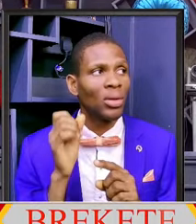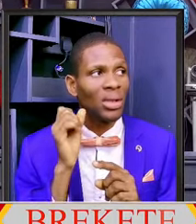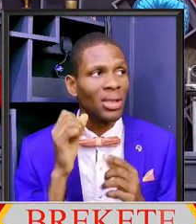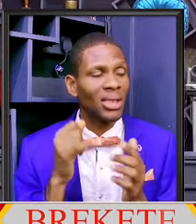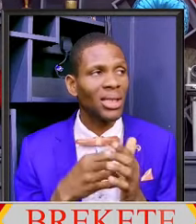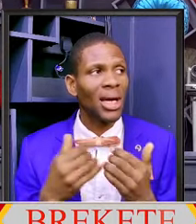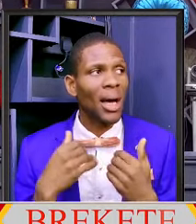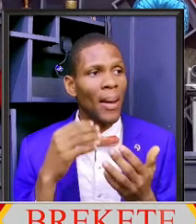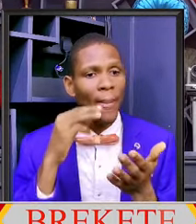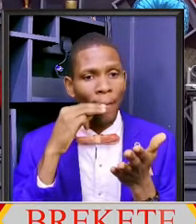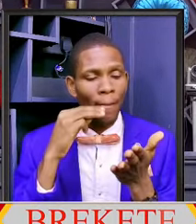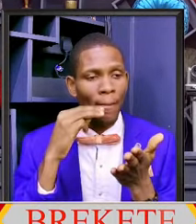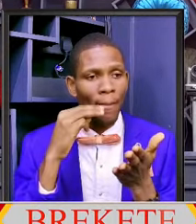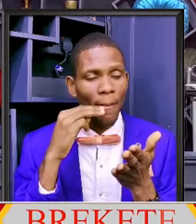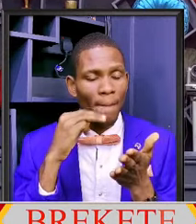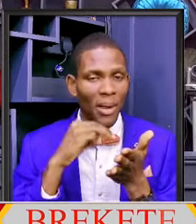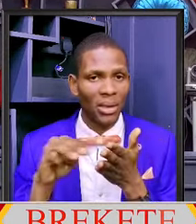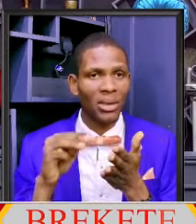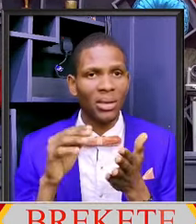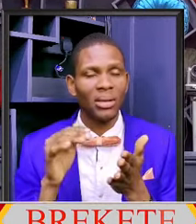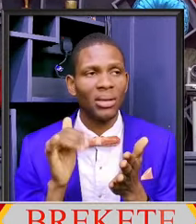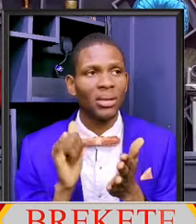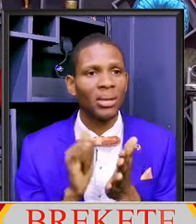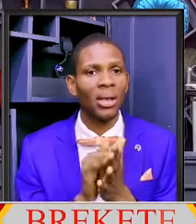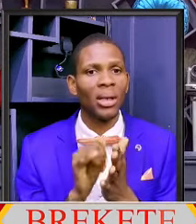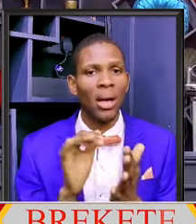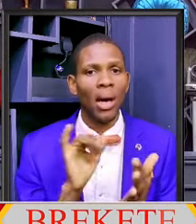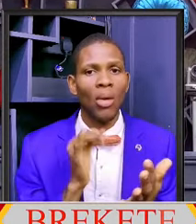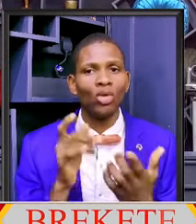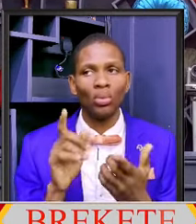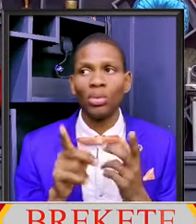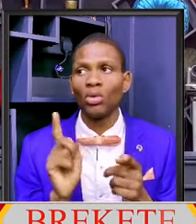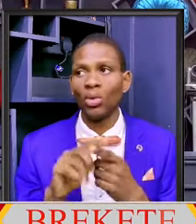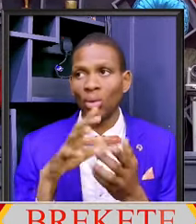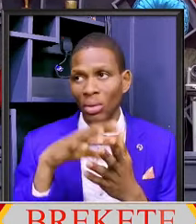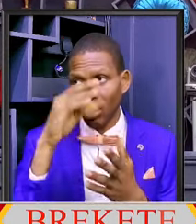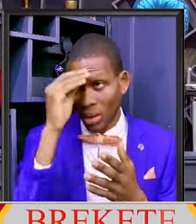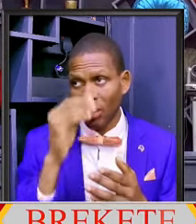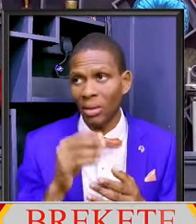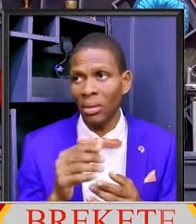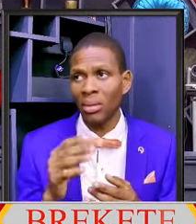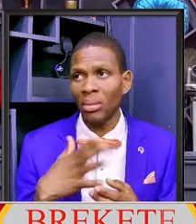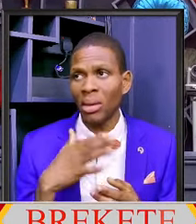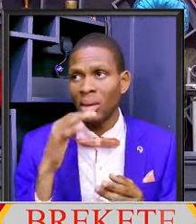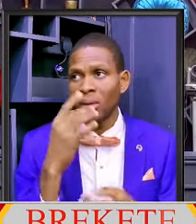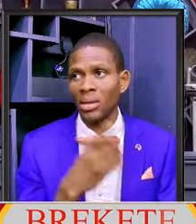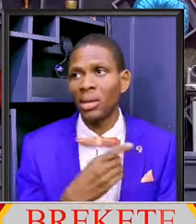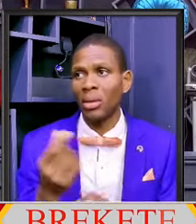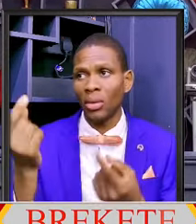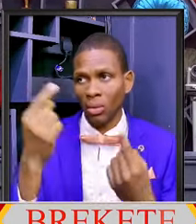message where I want make we carry out of her case. My dear, come. Yes.